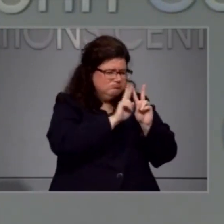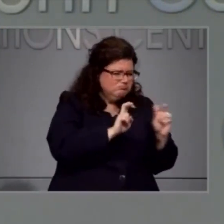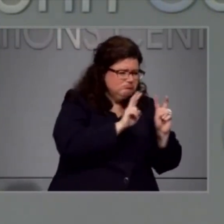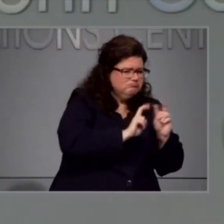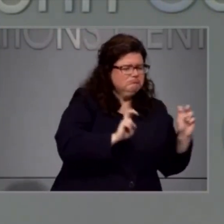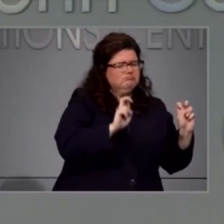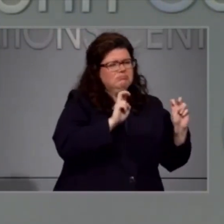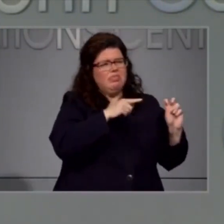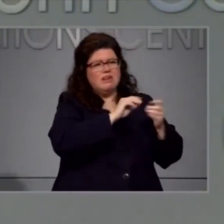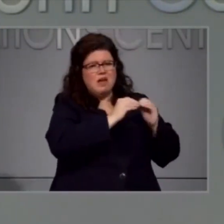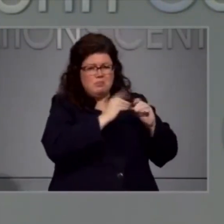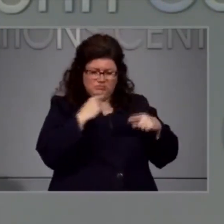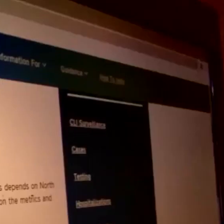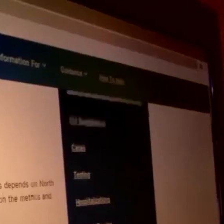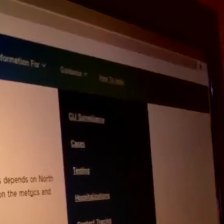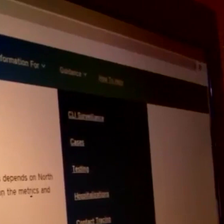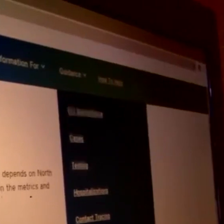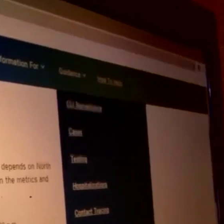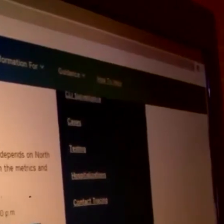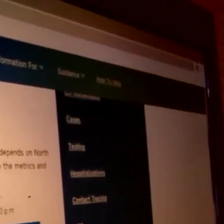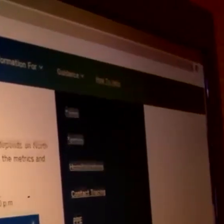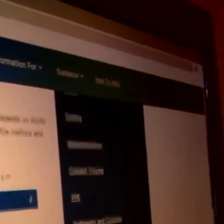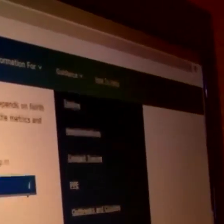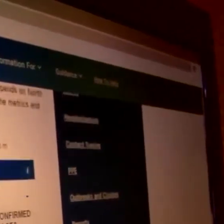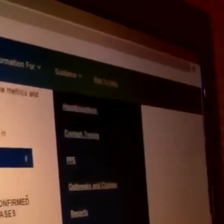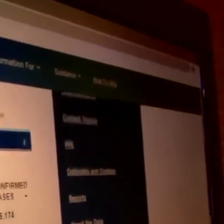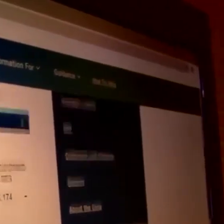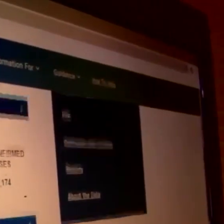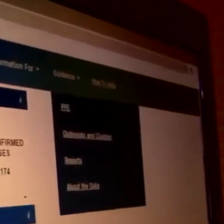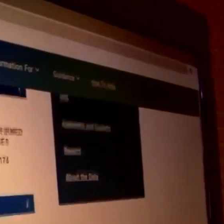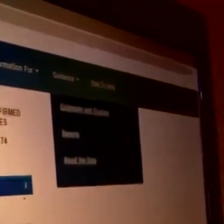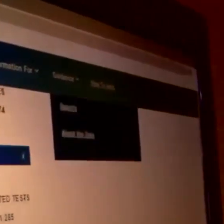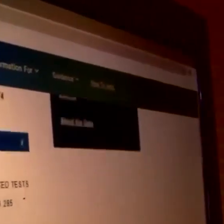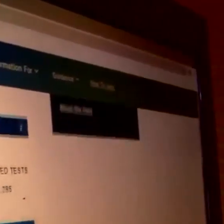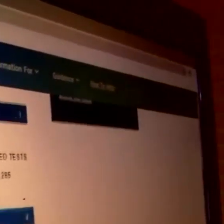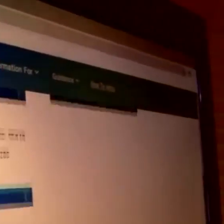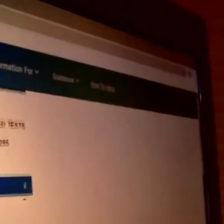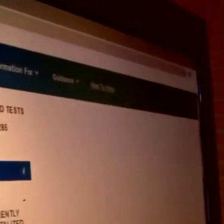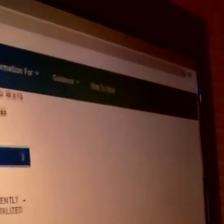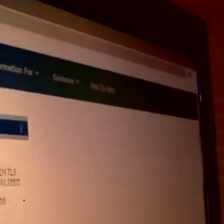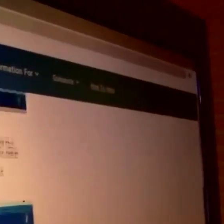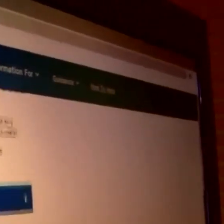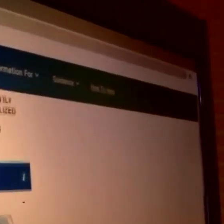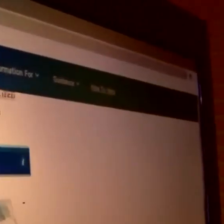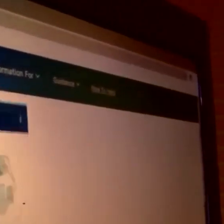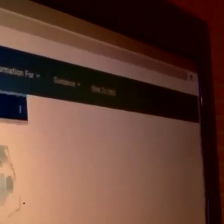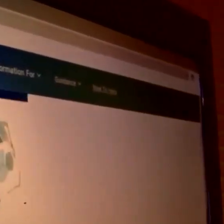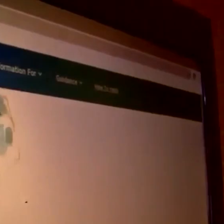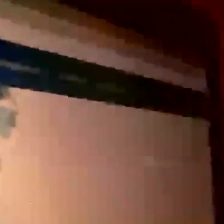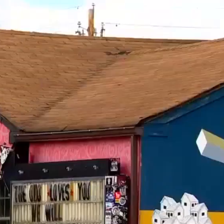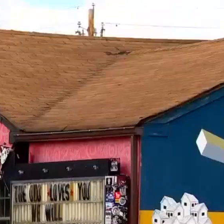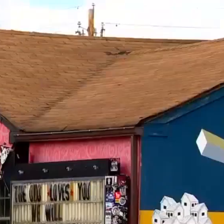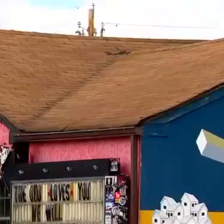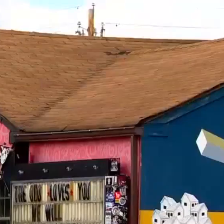recent weeks, that concern has grown. Governor Roy Cooper says those numbers are the reason his office will not be easing statewide